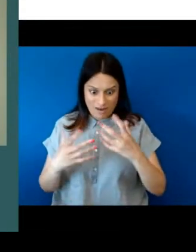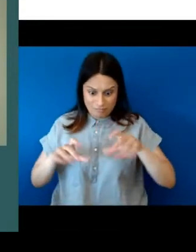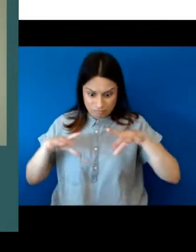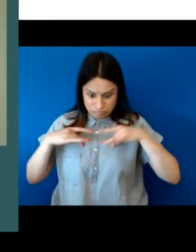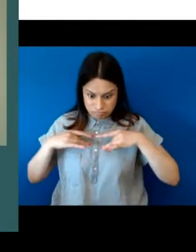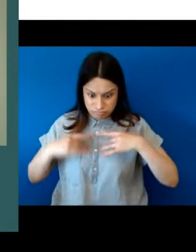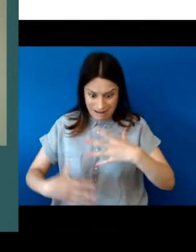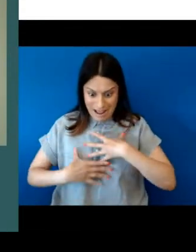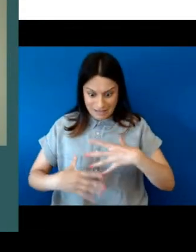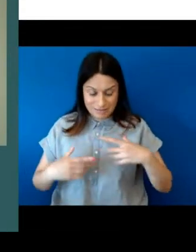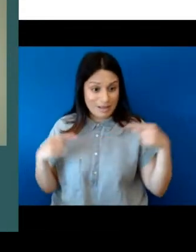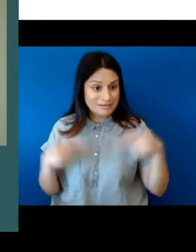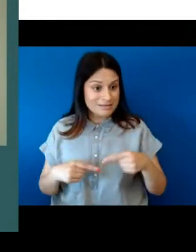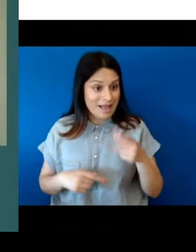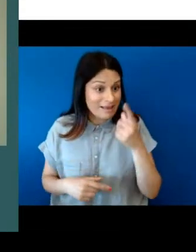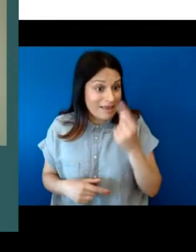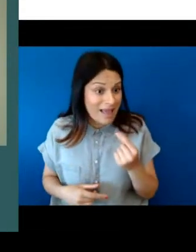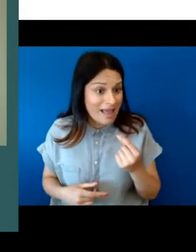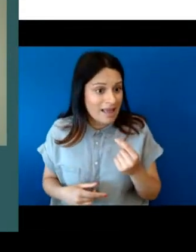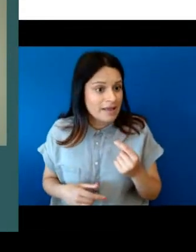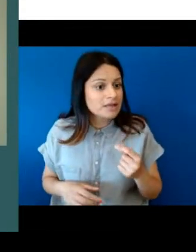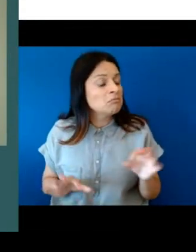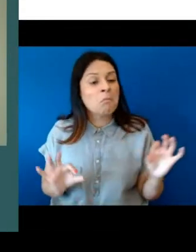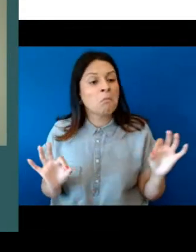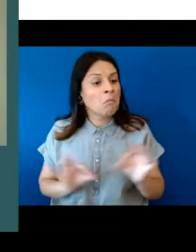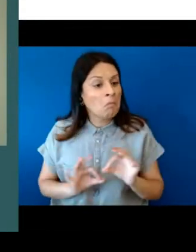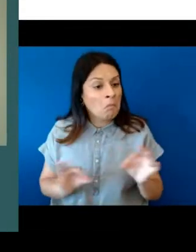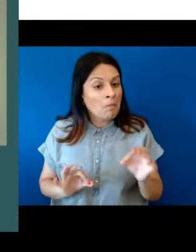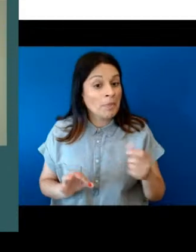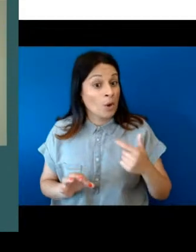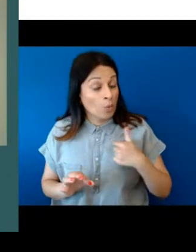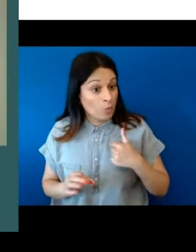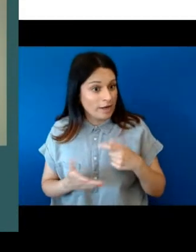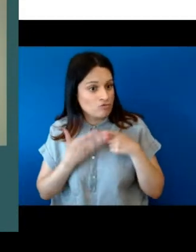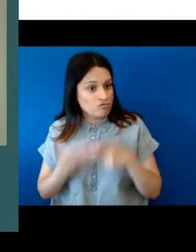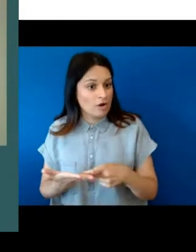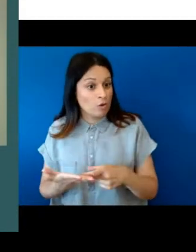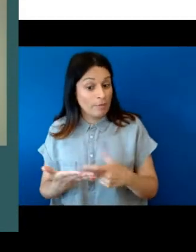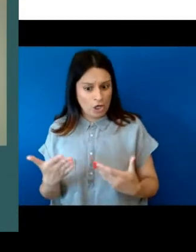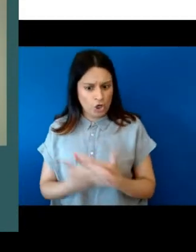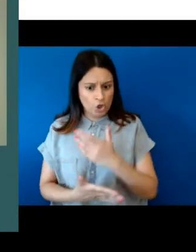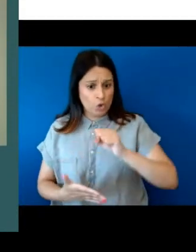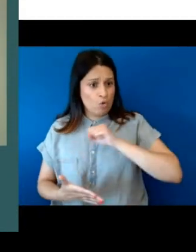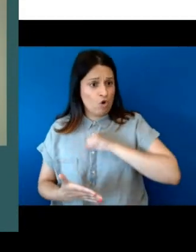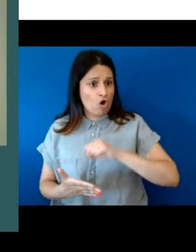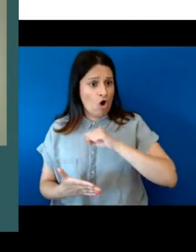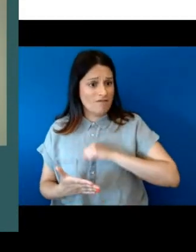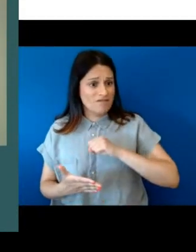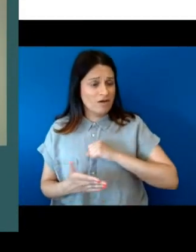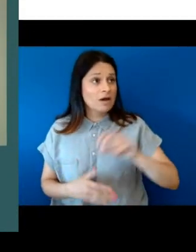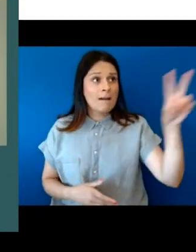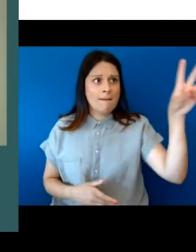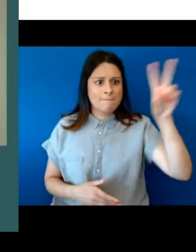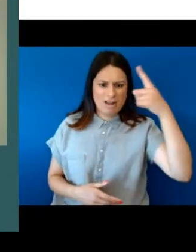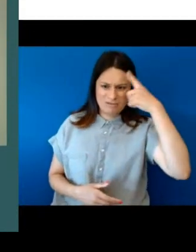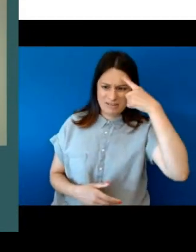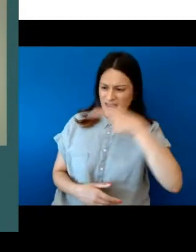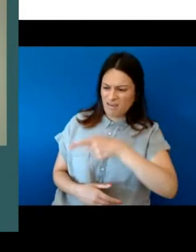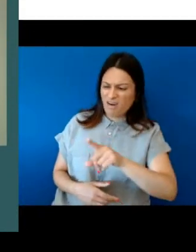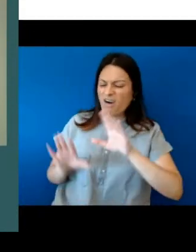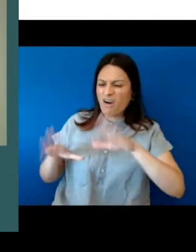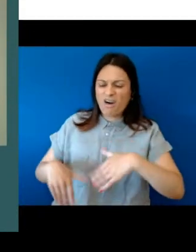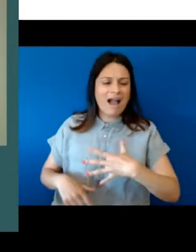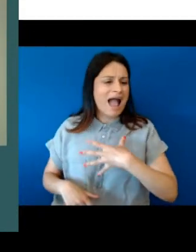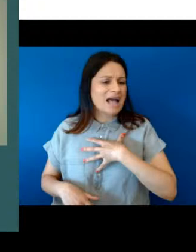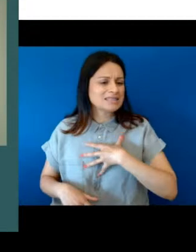highly recommending every child with a new onset cough, regardless if the parent thinks that that is their asthma, to